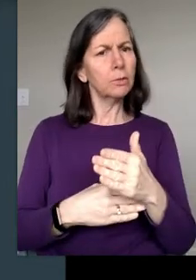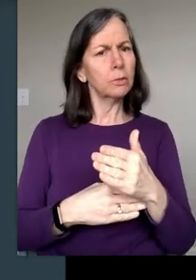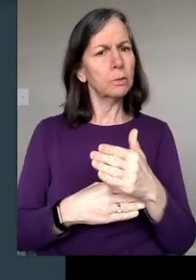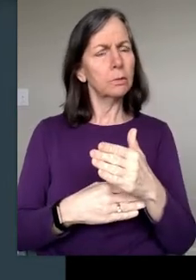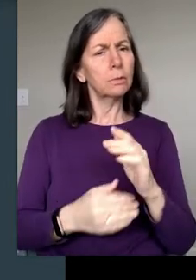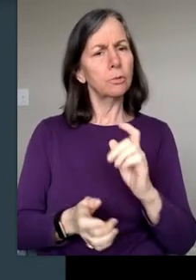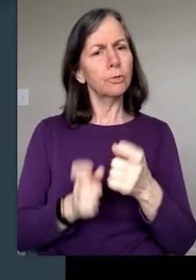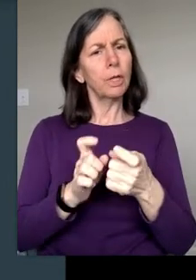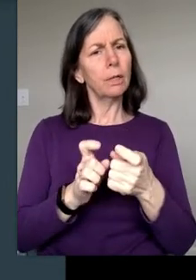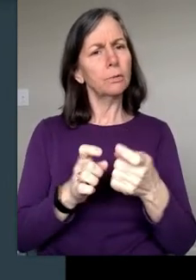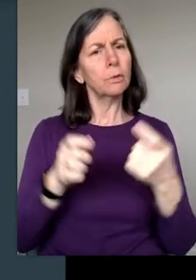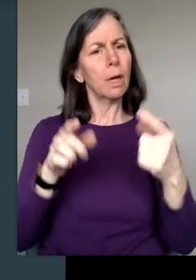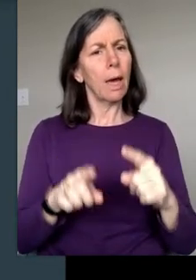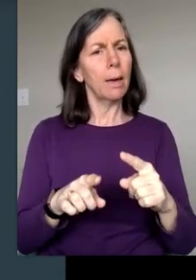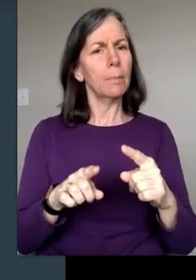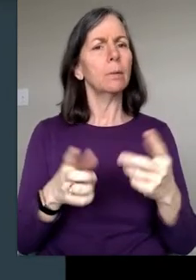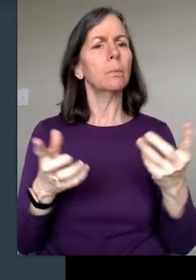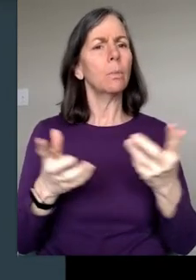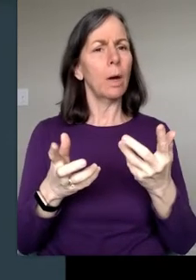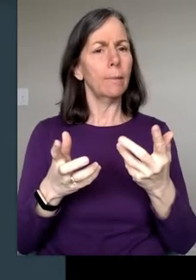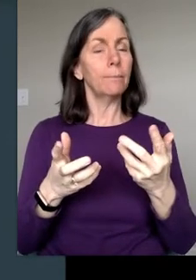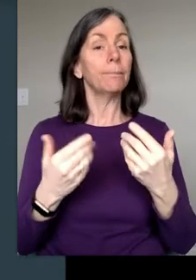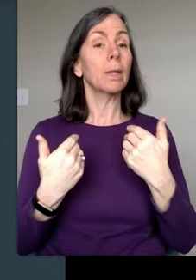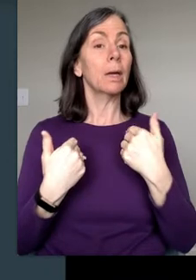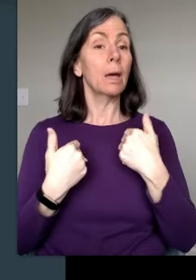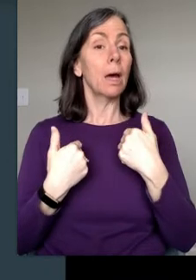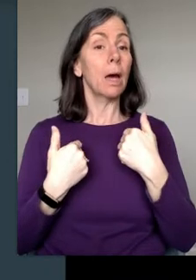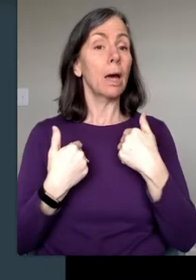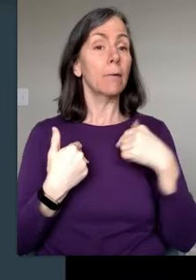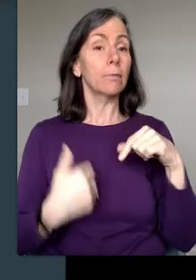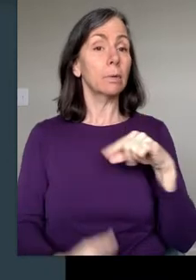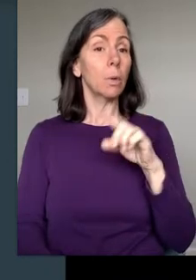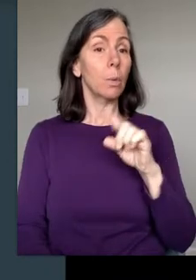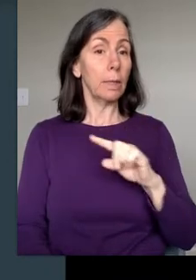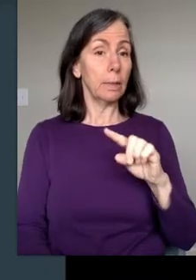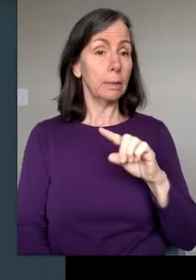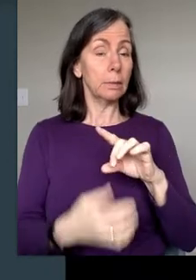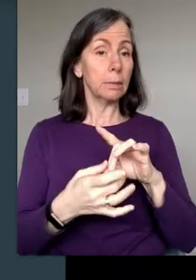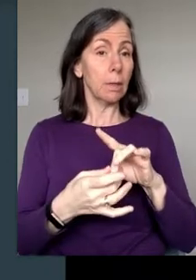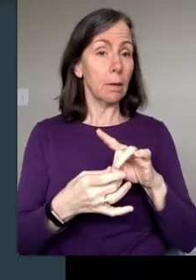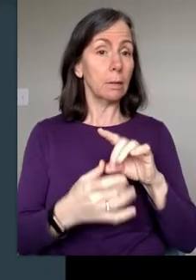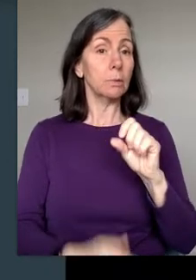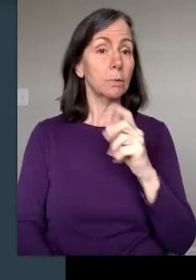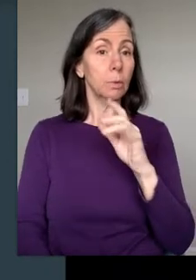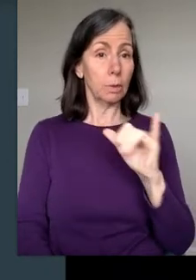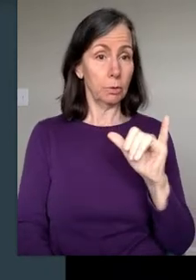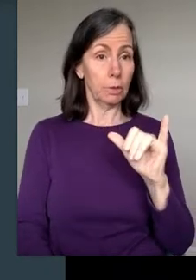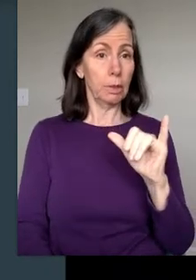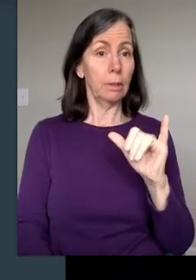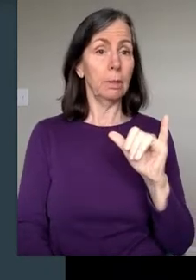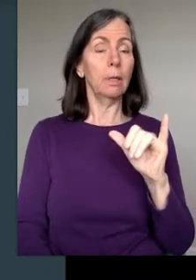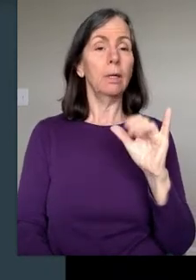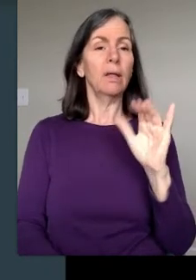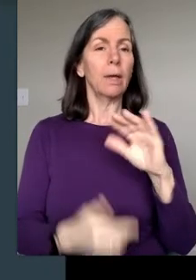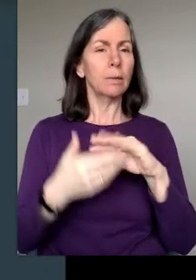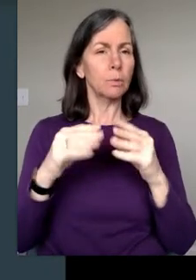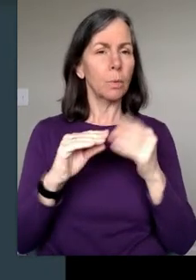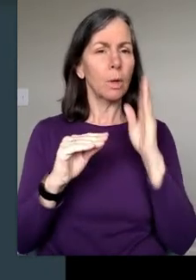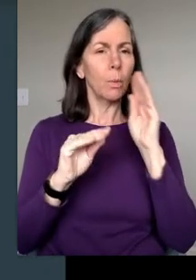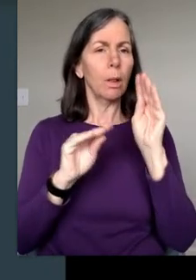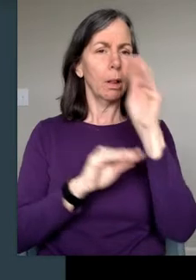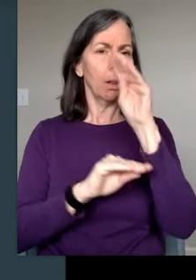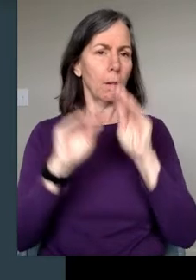changing? There's a quiz on Schoology where you're going to put the story in the right order. There's